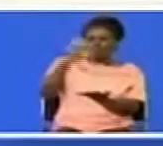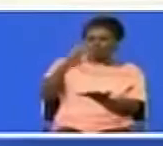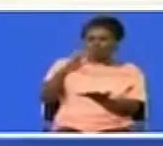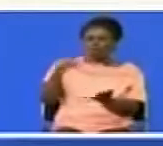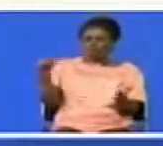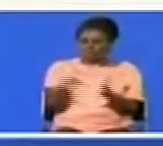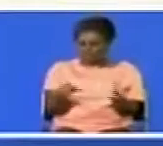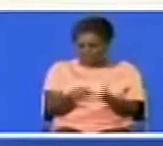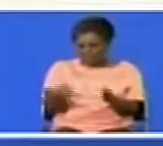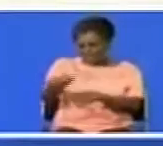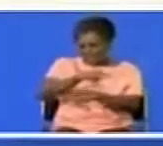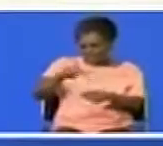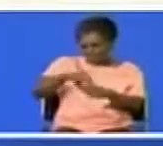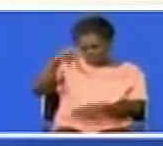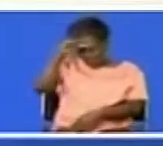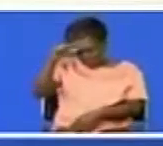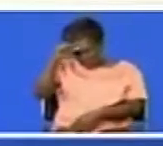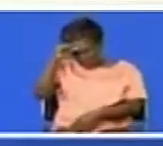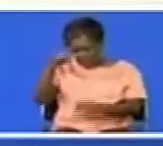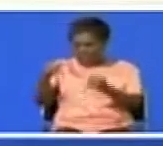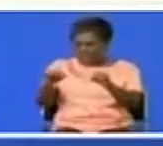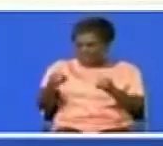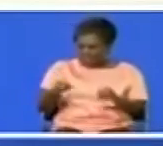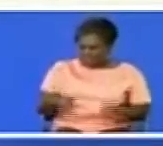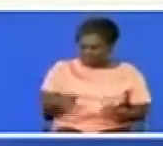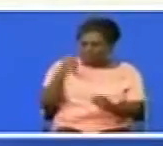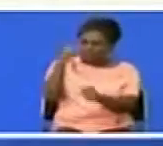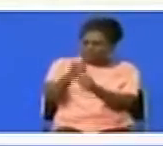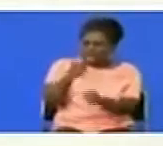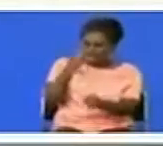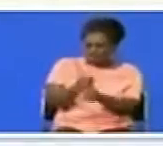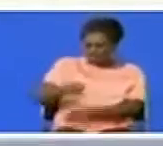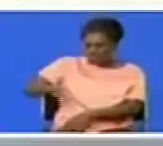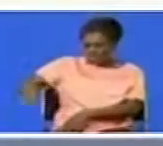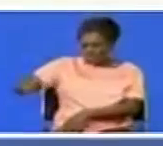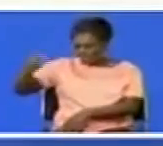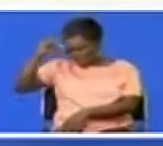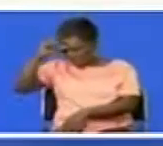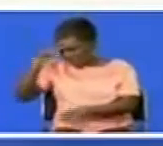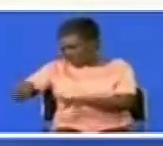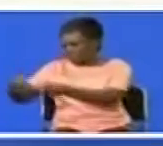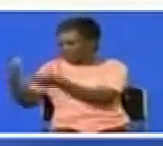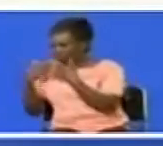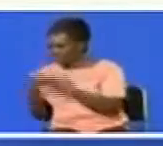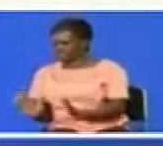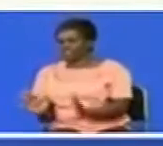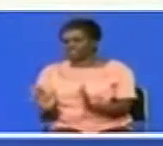Further, national government is still implementing functions that county governments have been given. Such